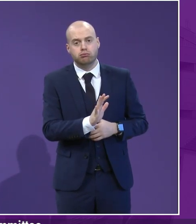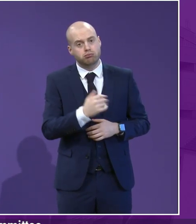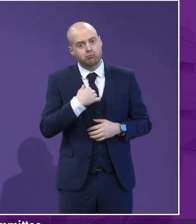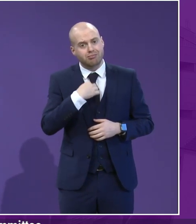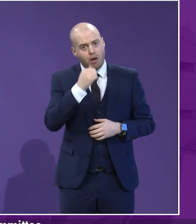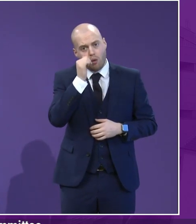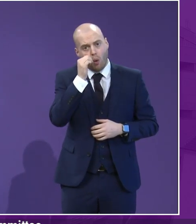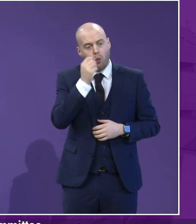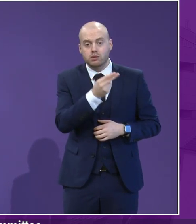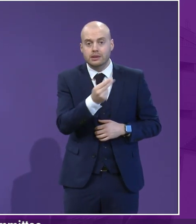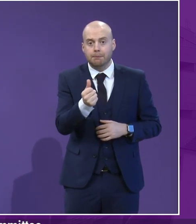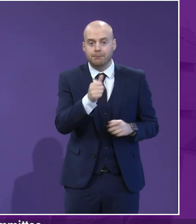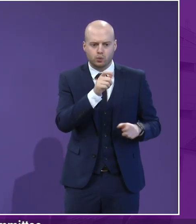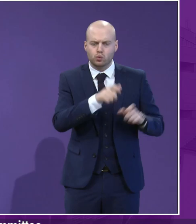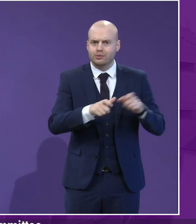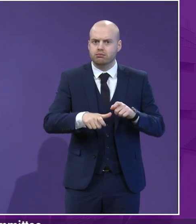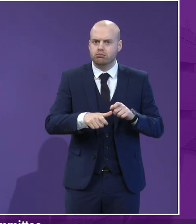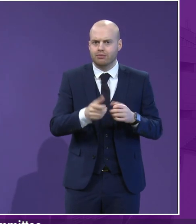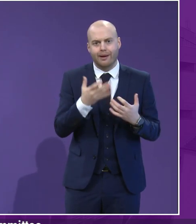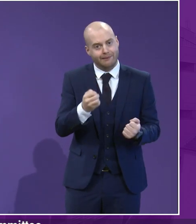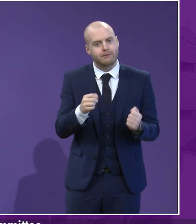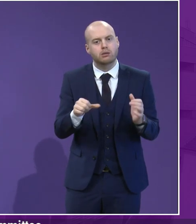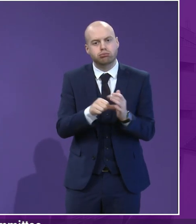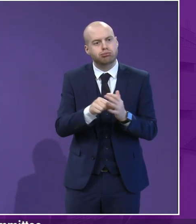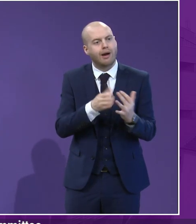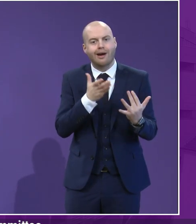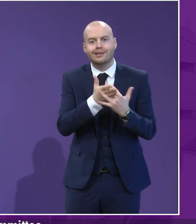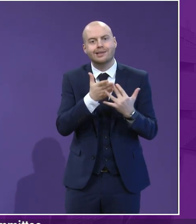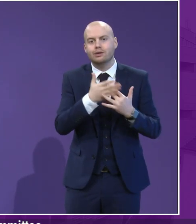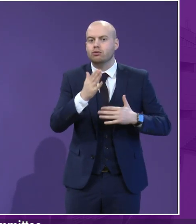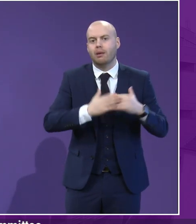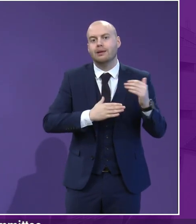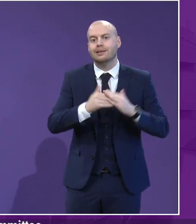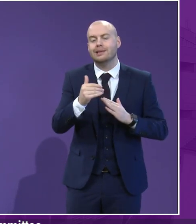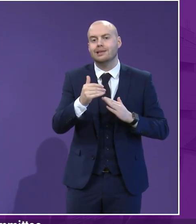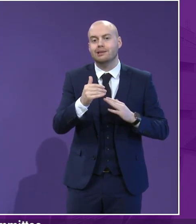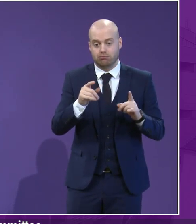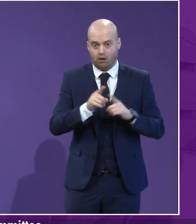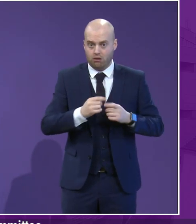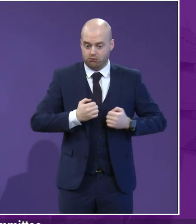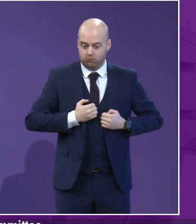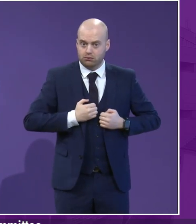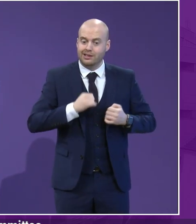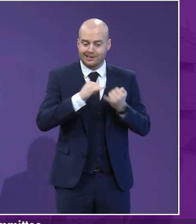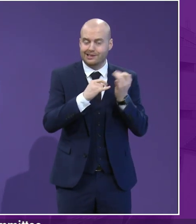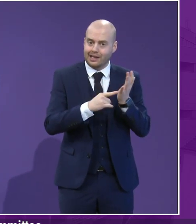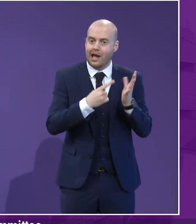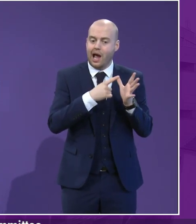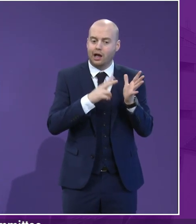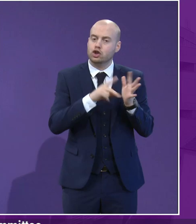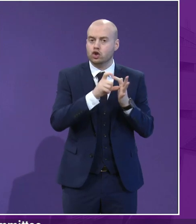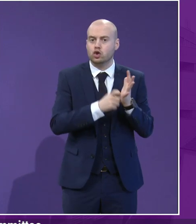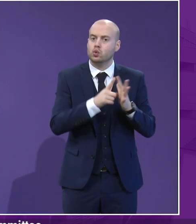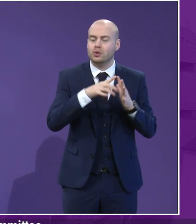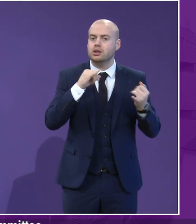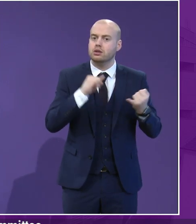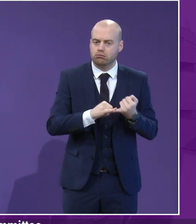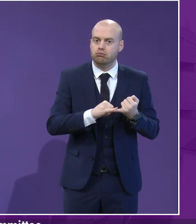halls? Christopher will understand if there's aspects of that you might find difficult to answer. No, certainly students have